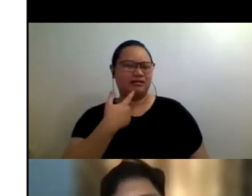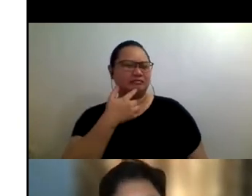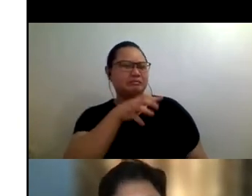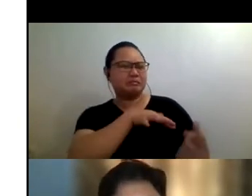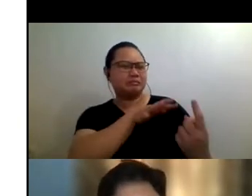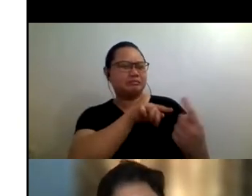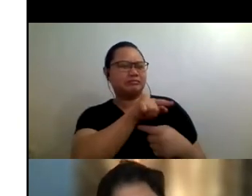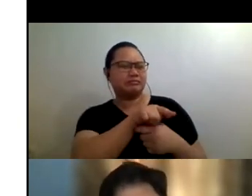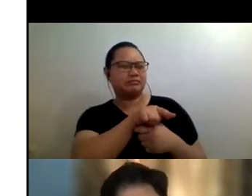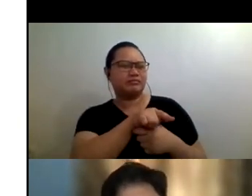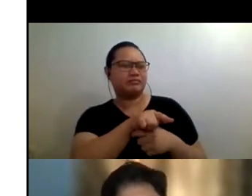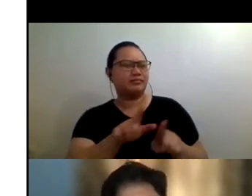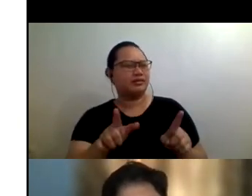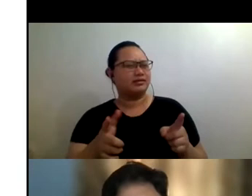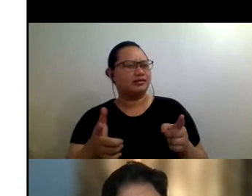much more of my interpretation, but